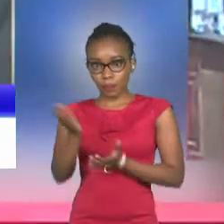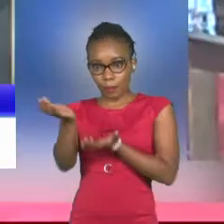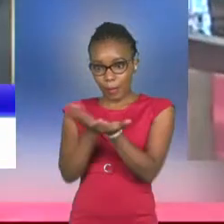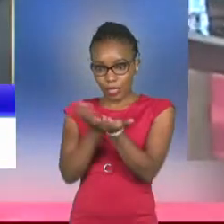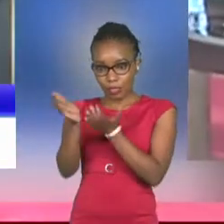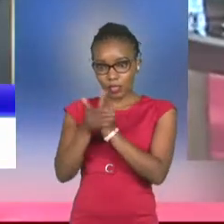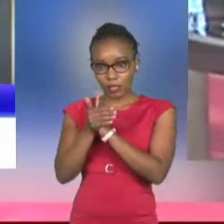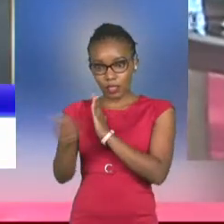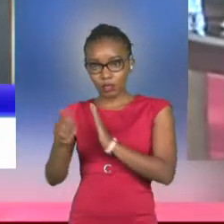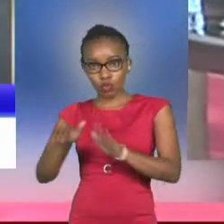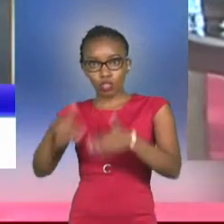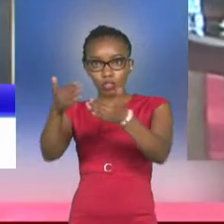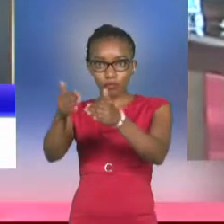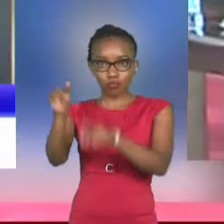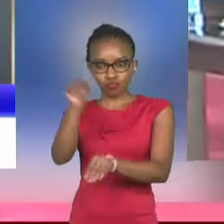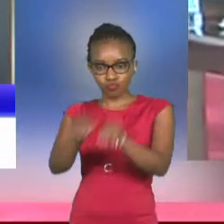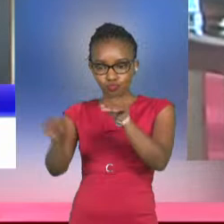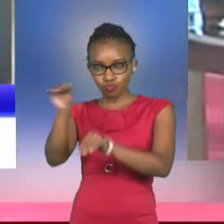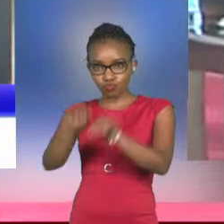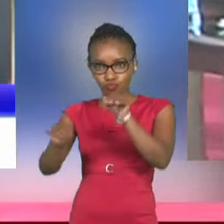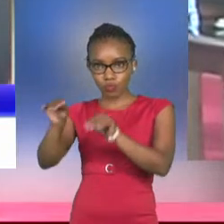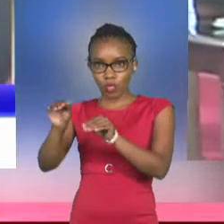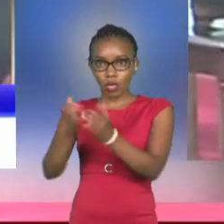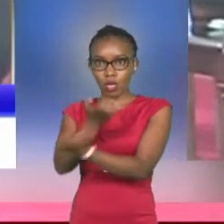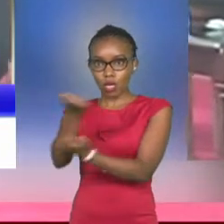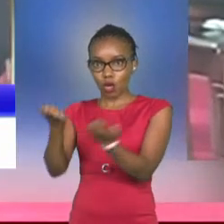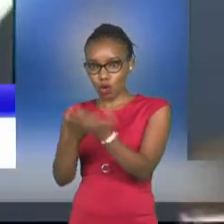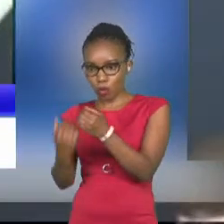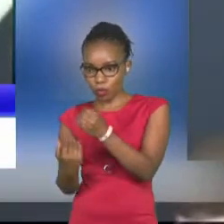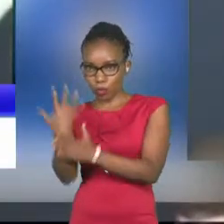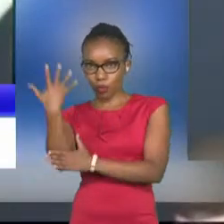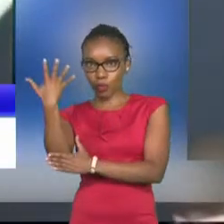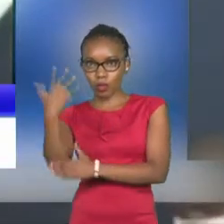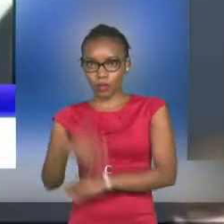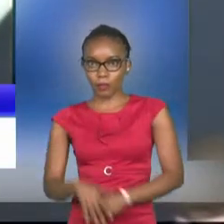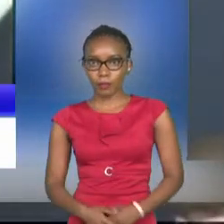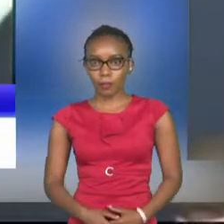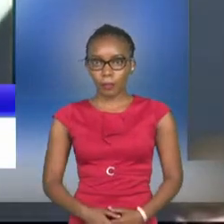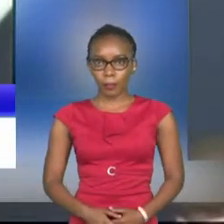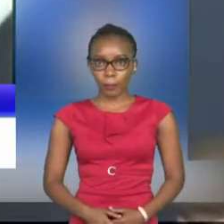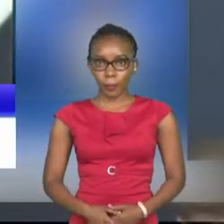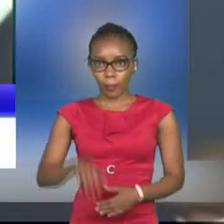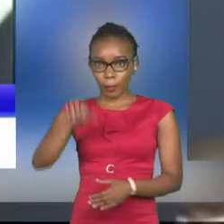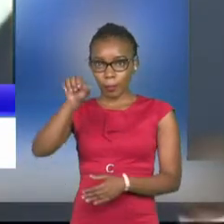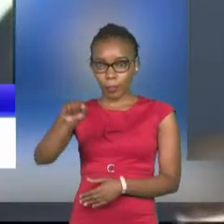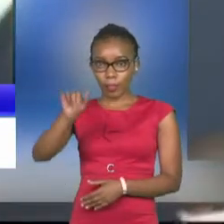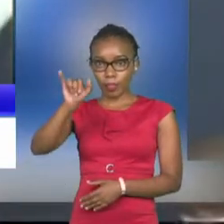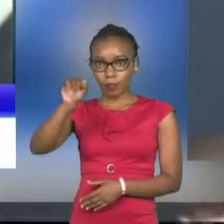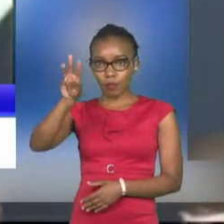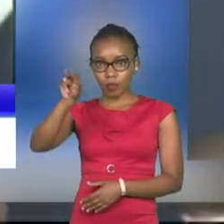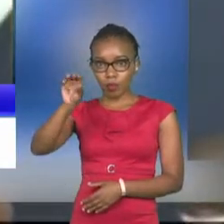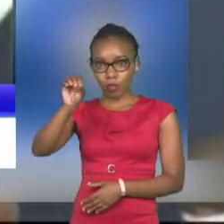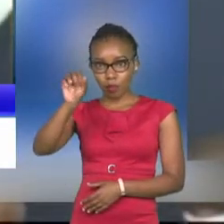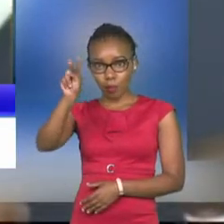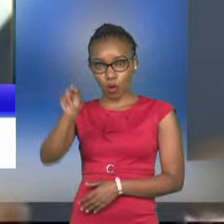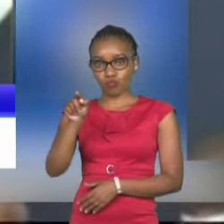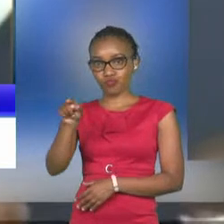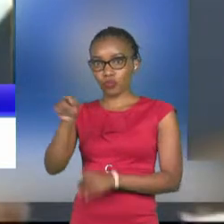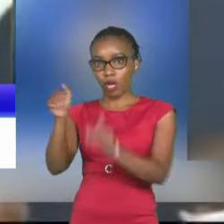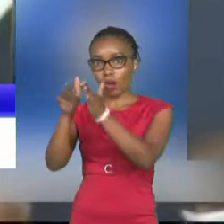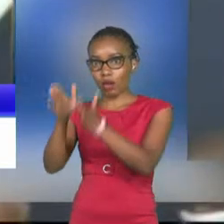skills that contributed immensely to Kenya's economic growth. Mzee was a leader who found inspiration in